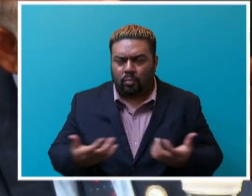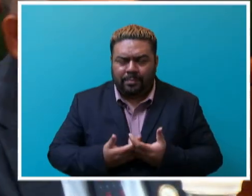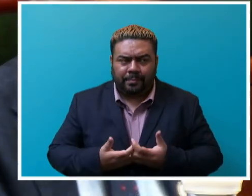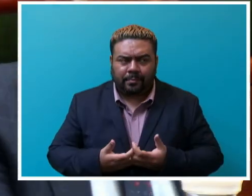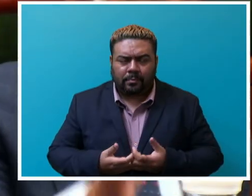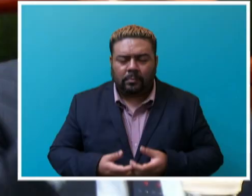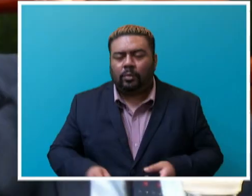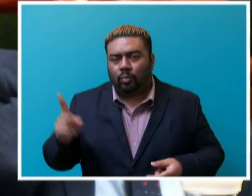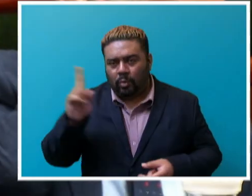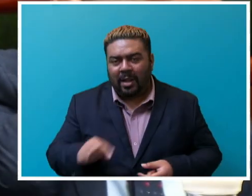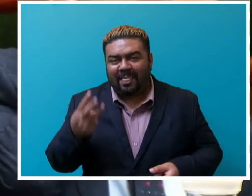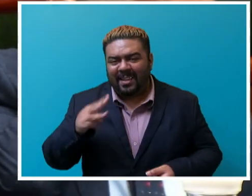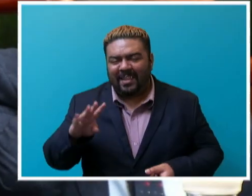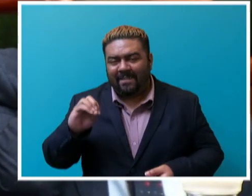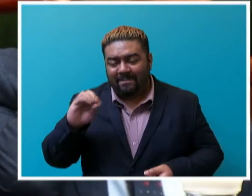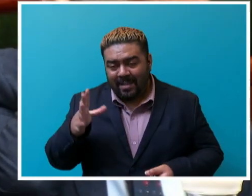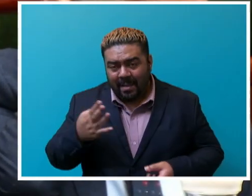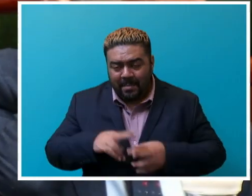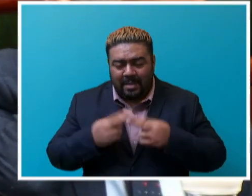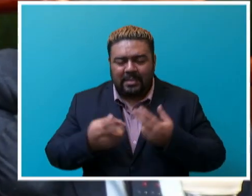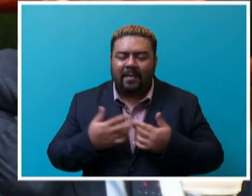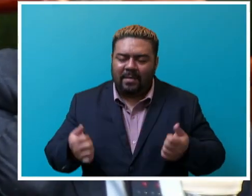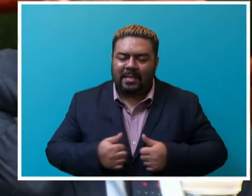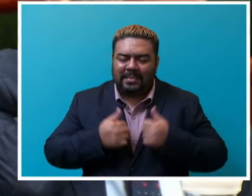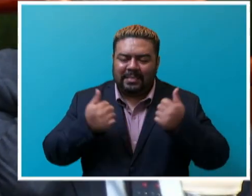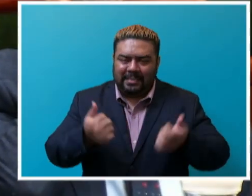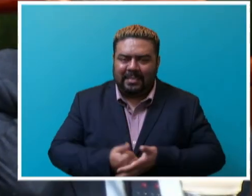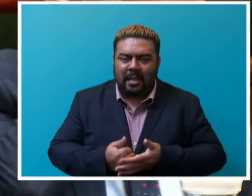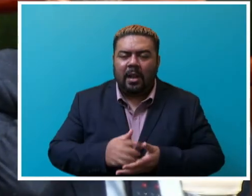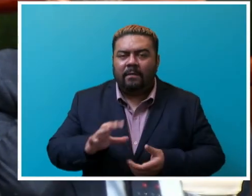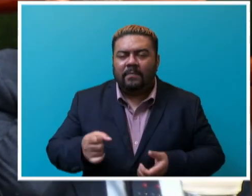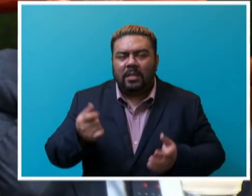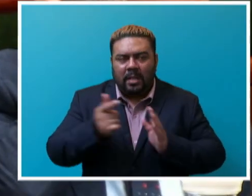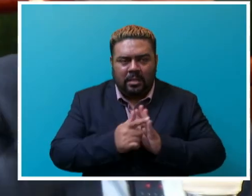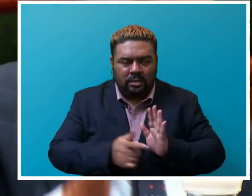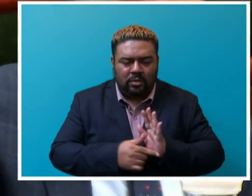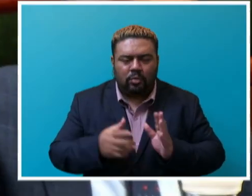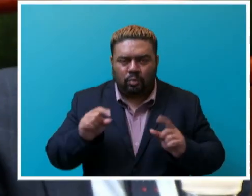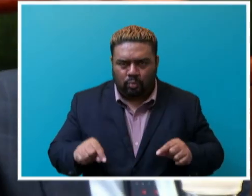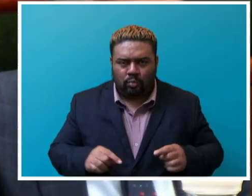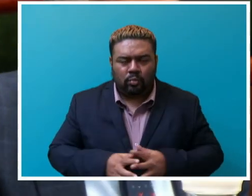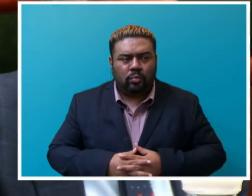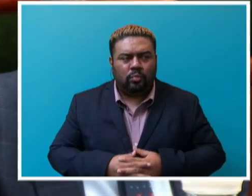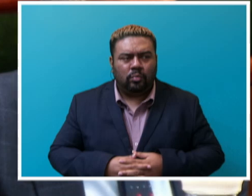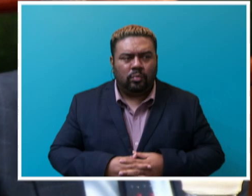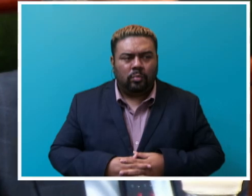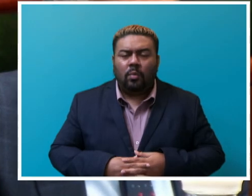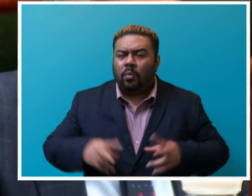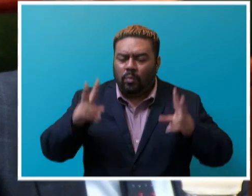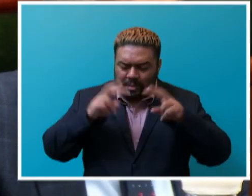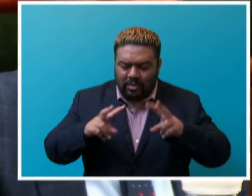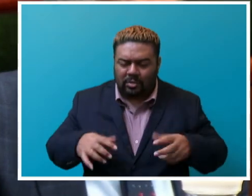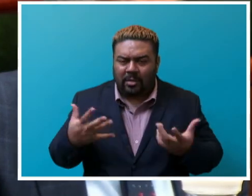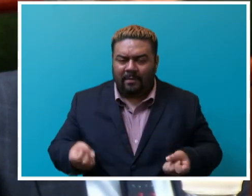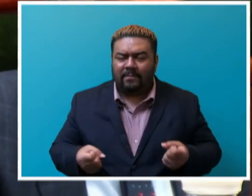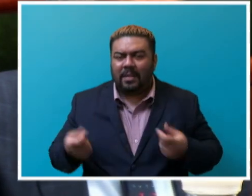To date, 30 families have been assisted and others are being checked for eligibility requirements. Research conducted in the